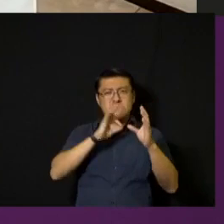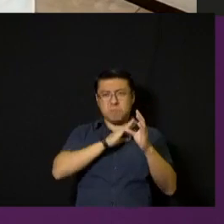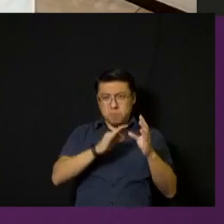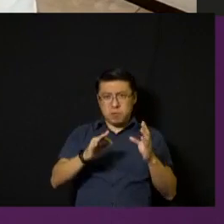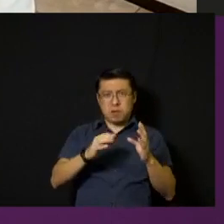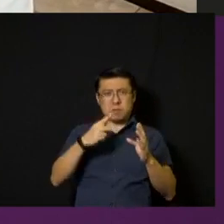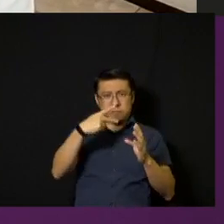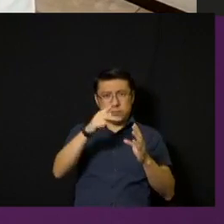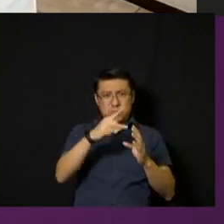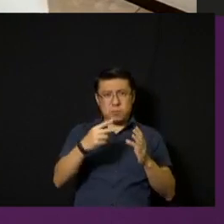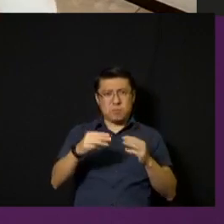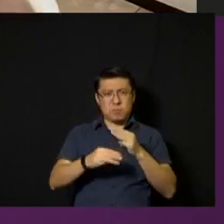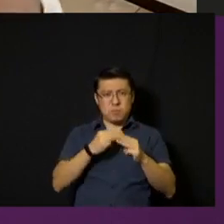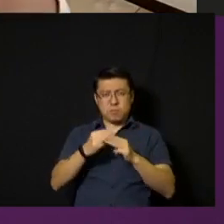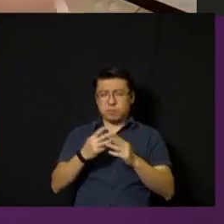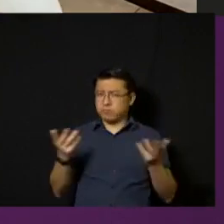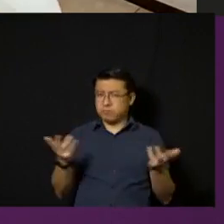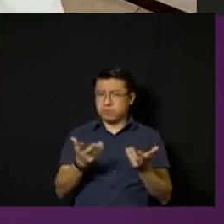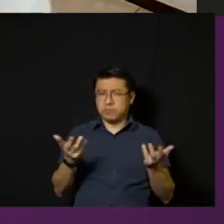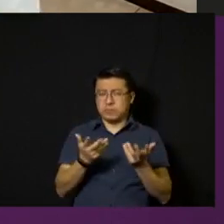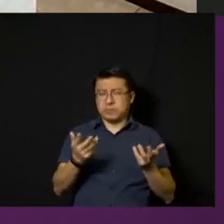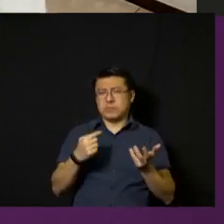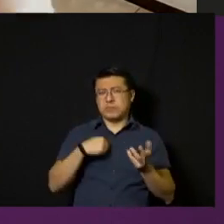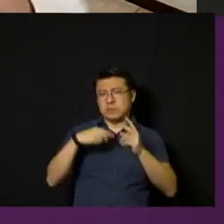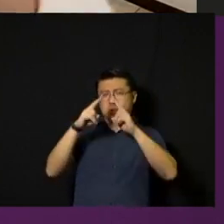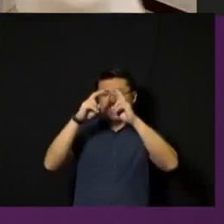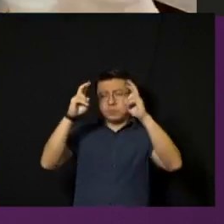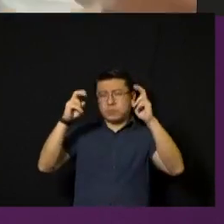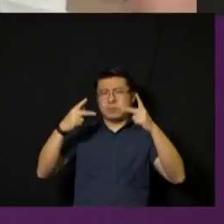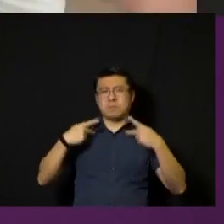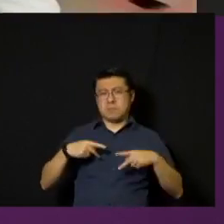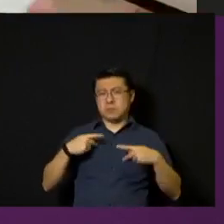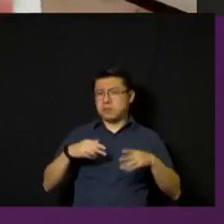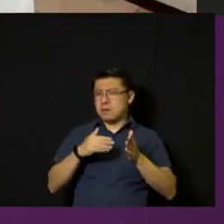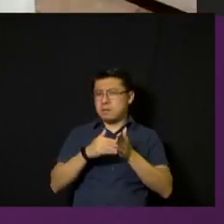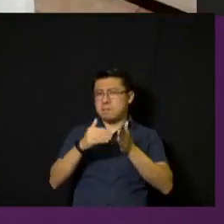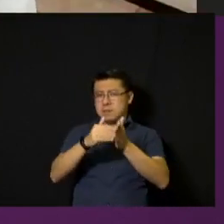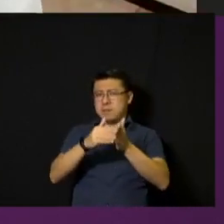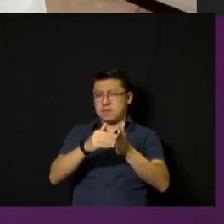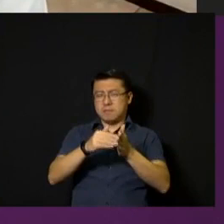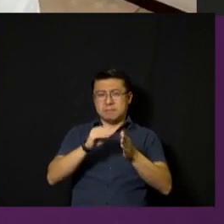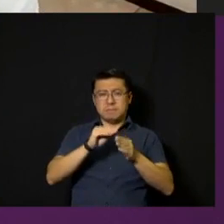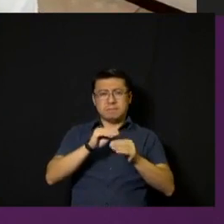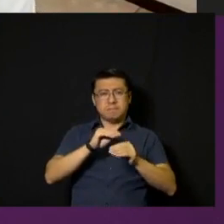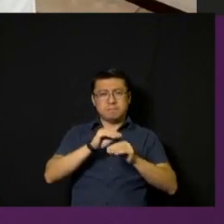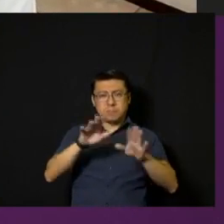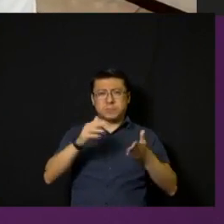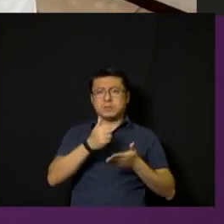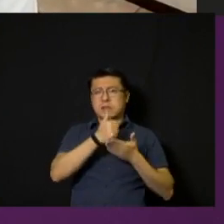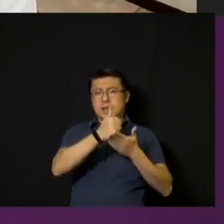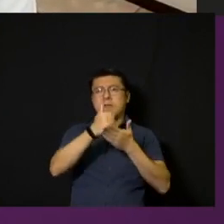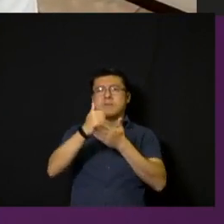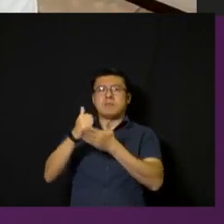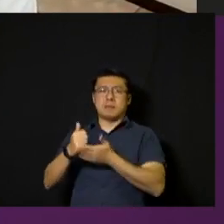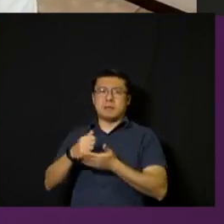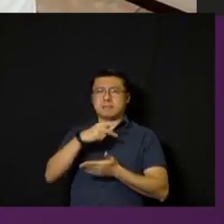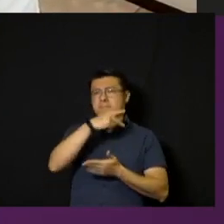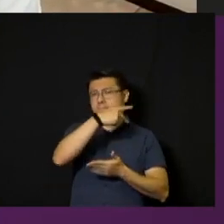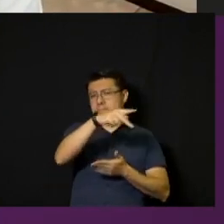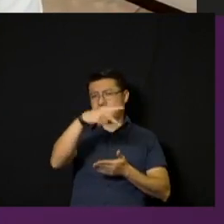to impact the lives of millions of people, and as a result, to have abundance. That's my